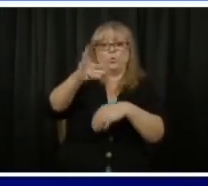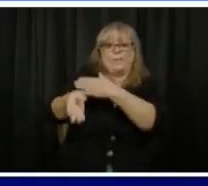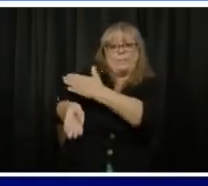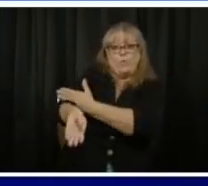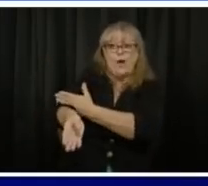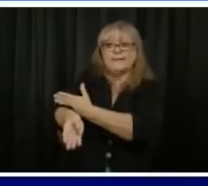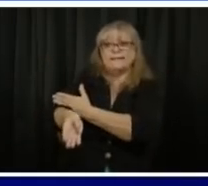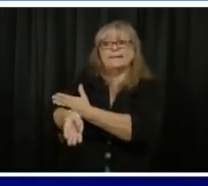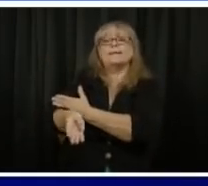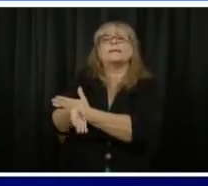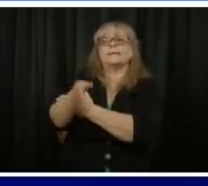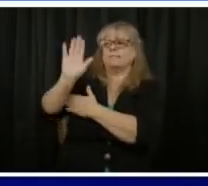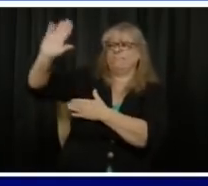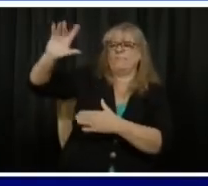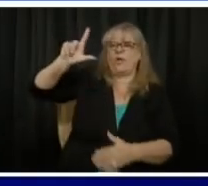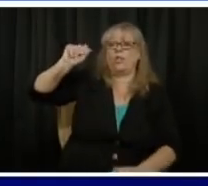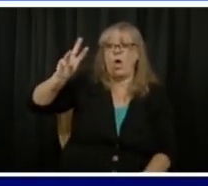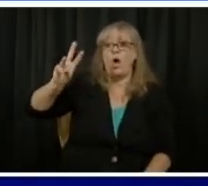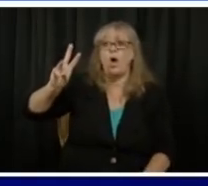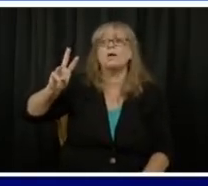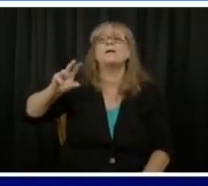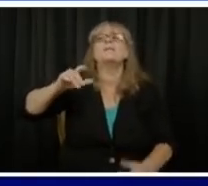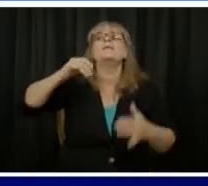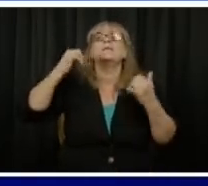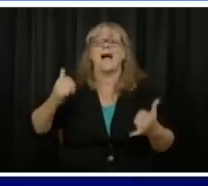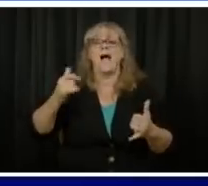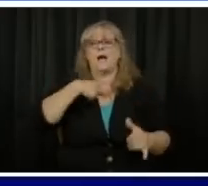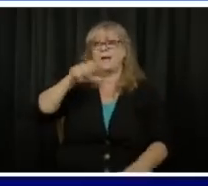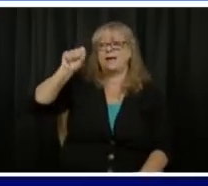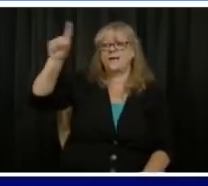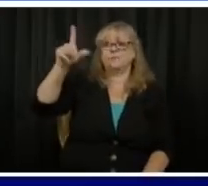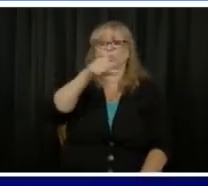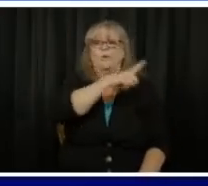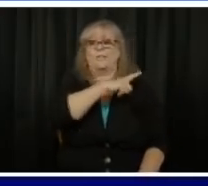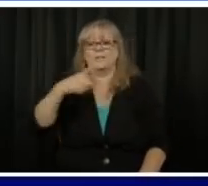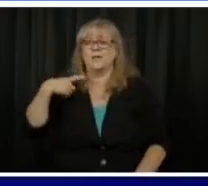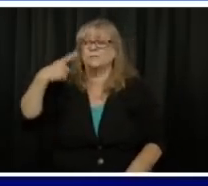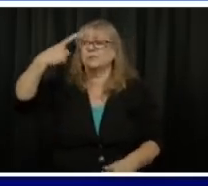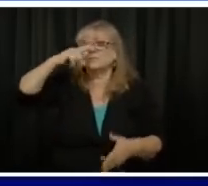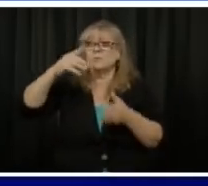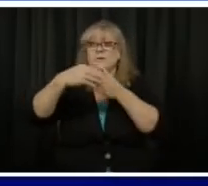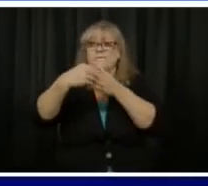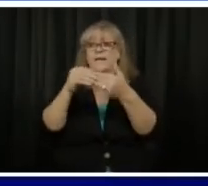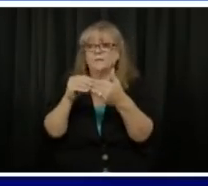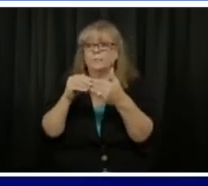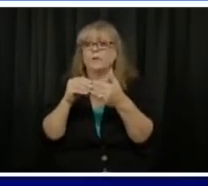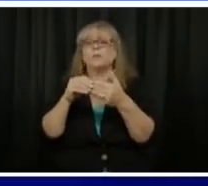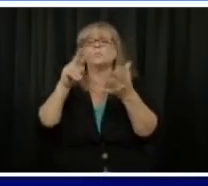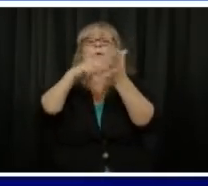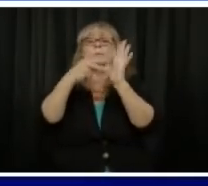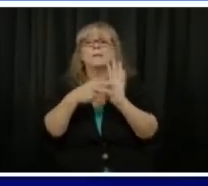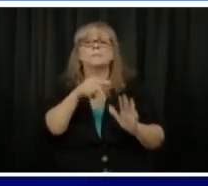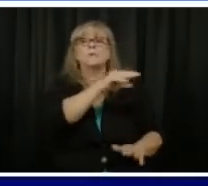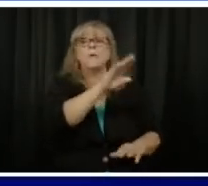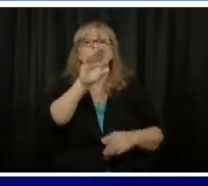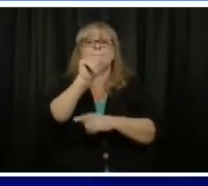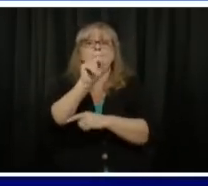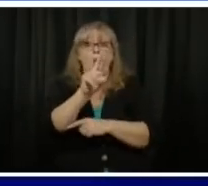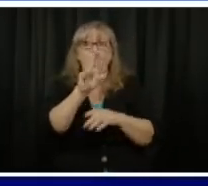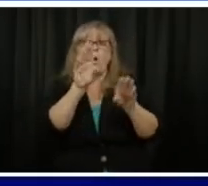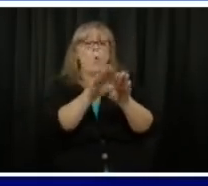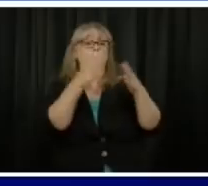on the legislature to give local flexibility for towns that want to allow bars to be open to 4 in the morning or 6 in the morning or whatever they want to